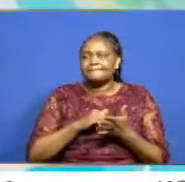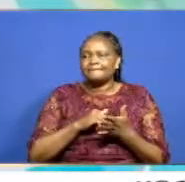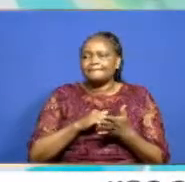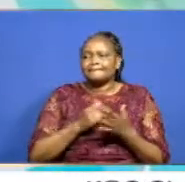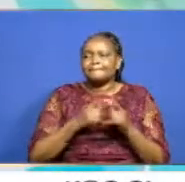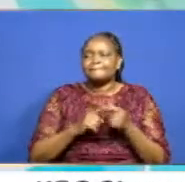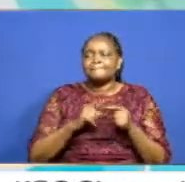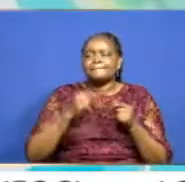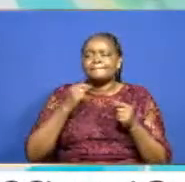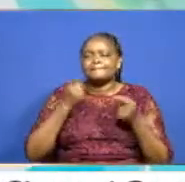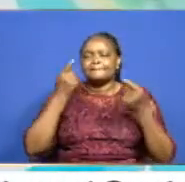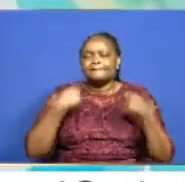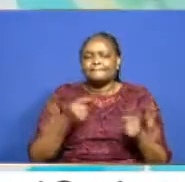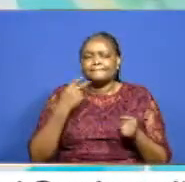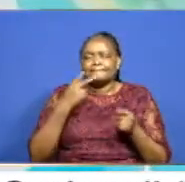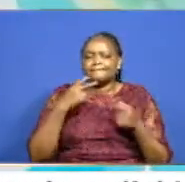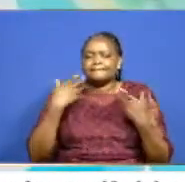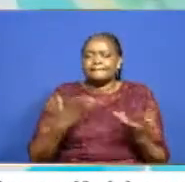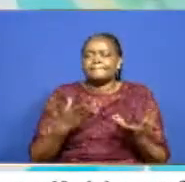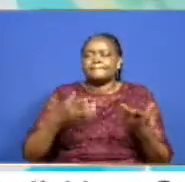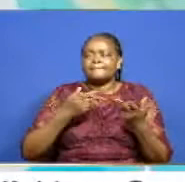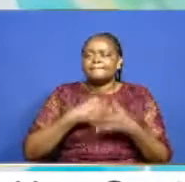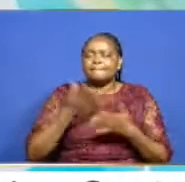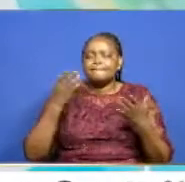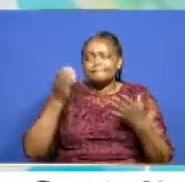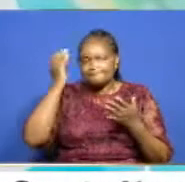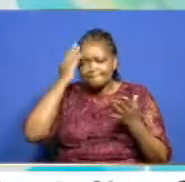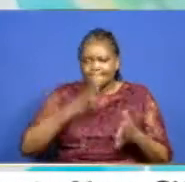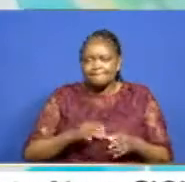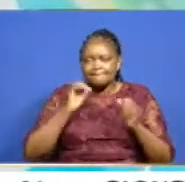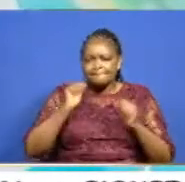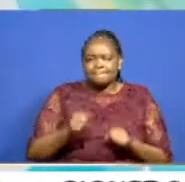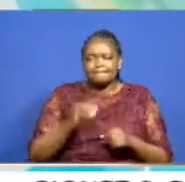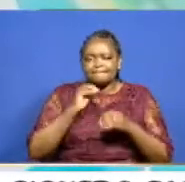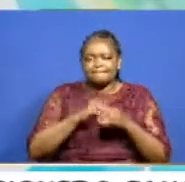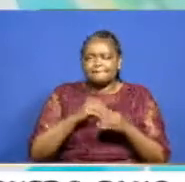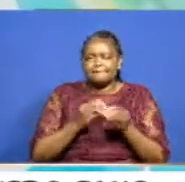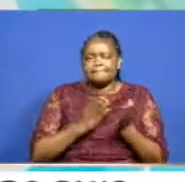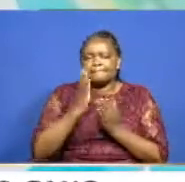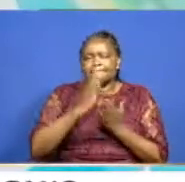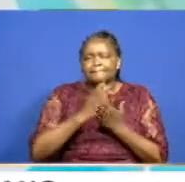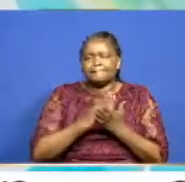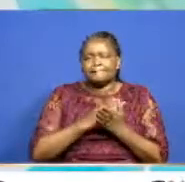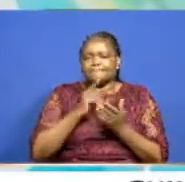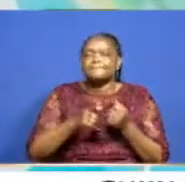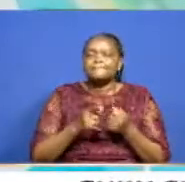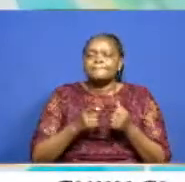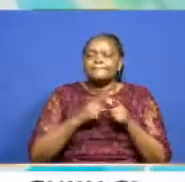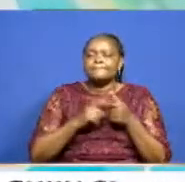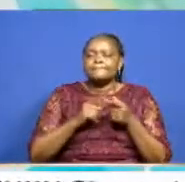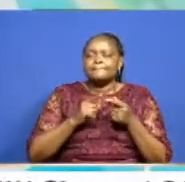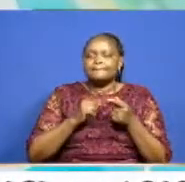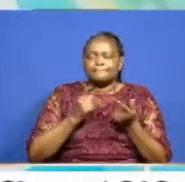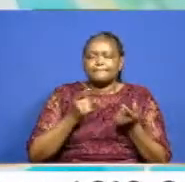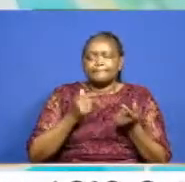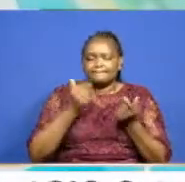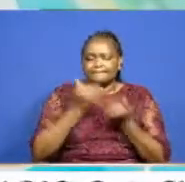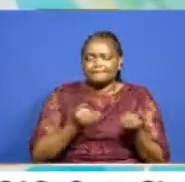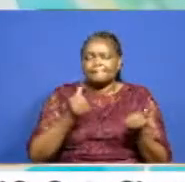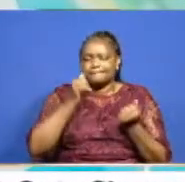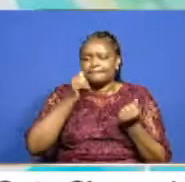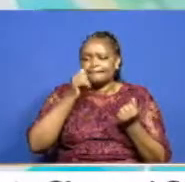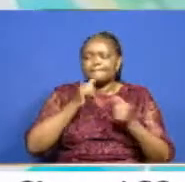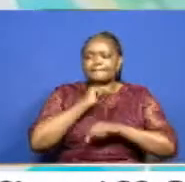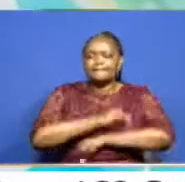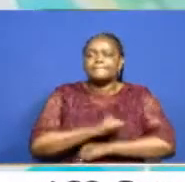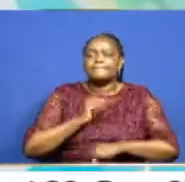at how every learner can be accommodated through this particular program. It's not just about children in private schools. We want this particular program,